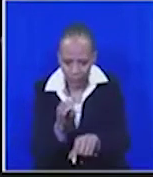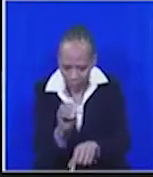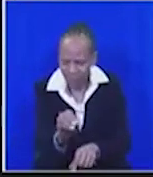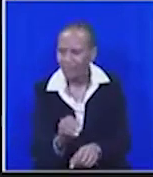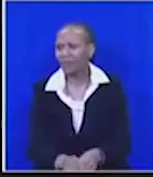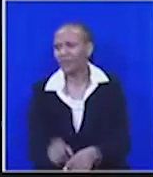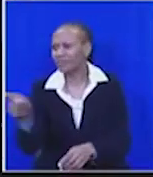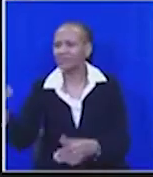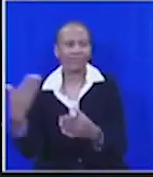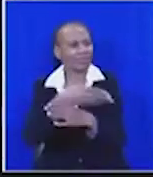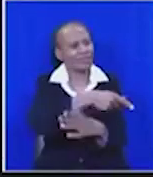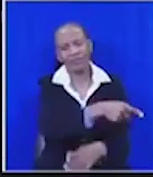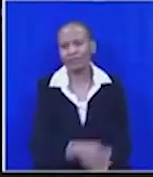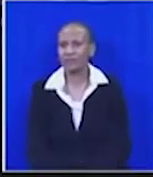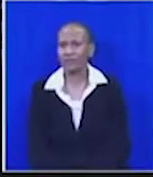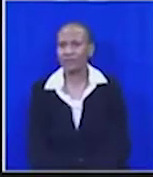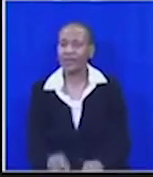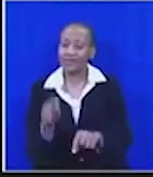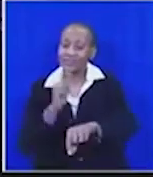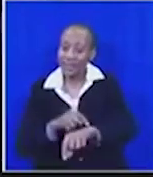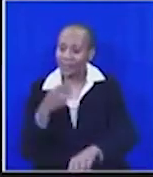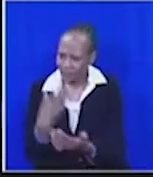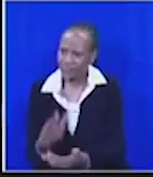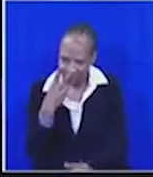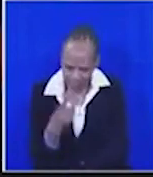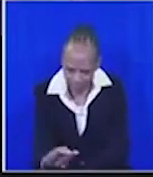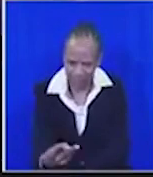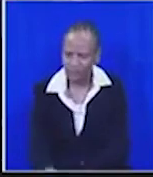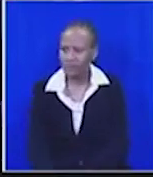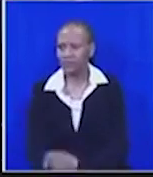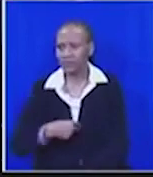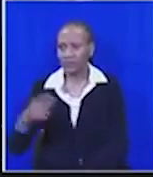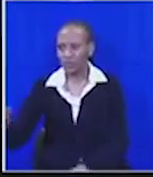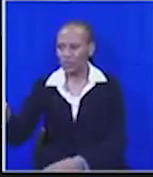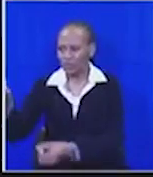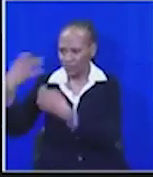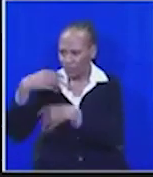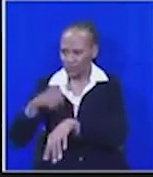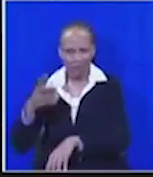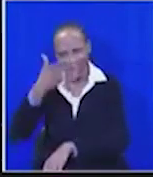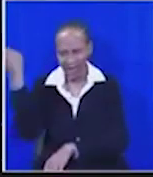disrupting a member unnecessarily here. There's a clock here, and I'm looking at the clock. I don't need you to tell me what time it is.